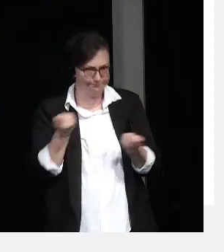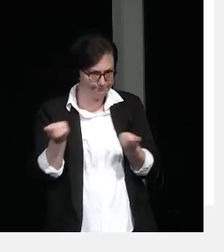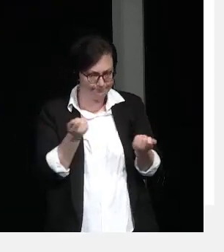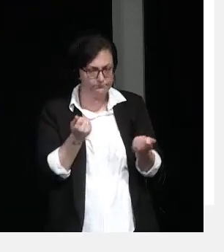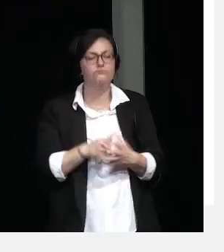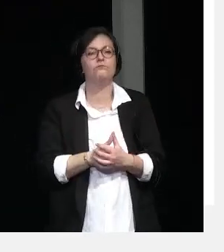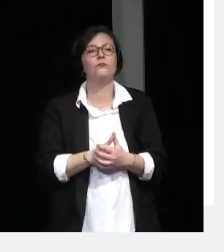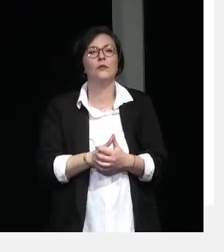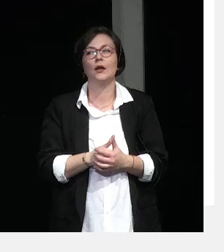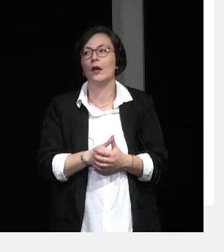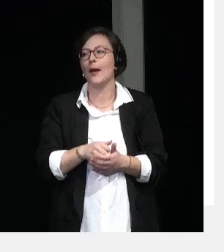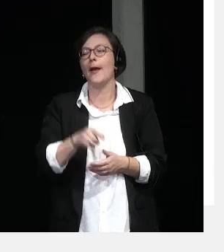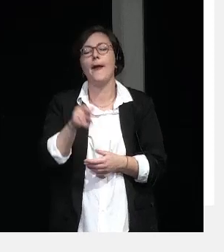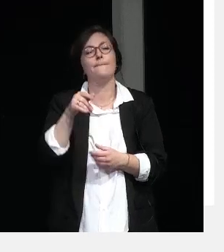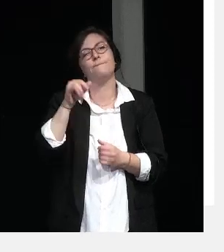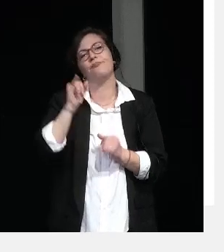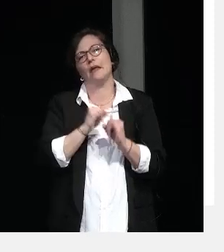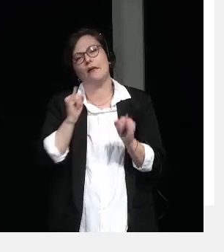us here.